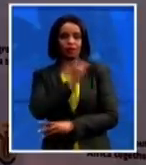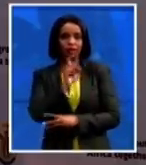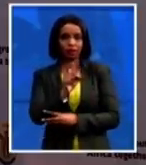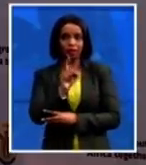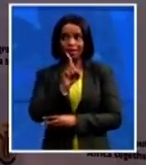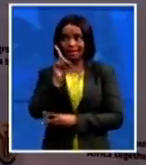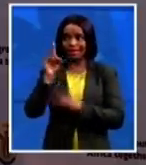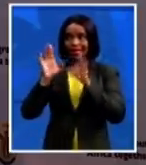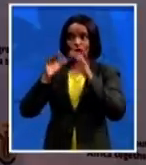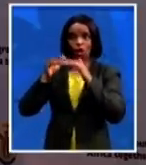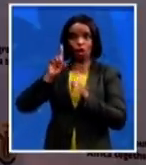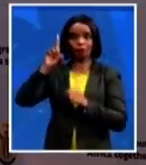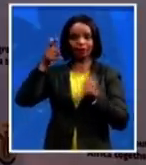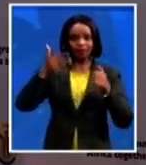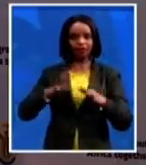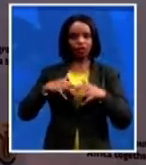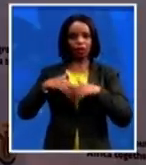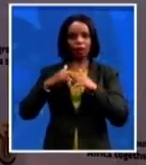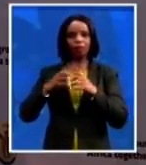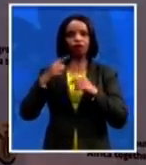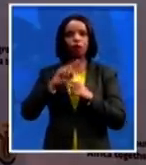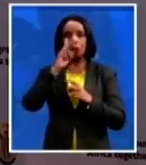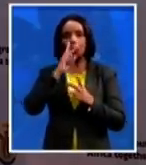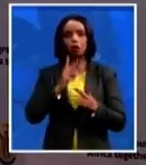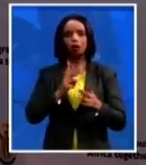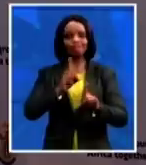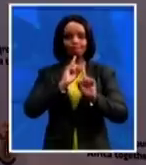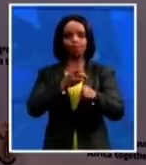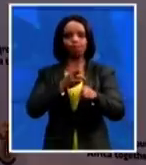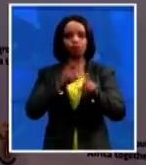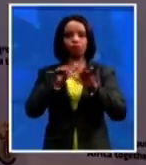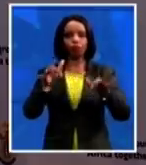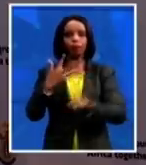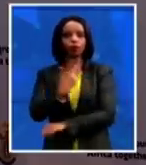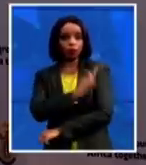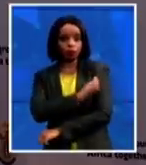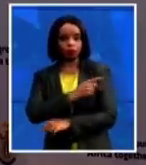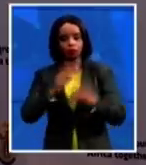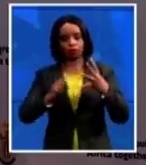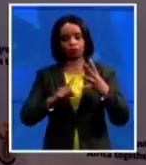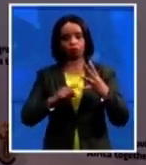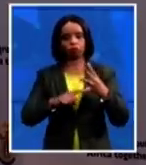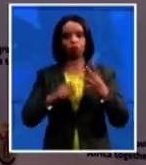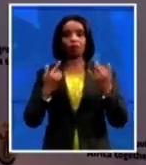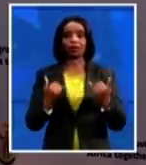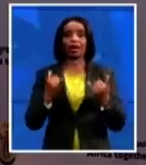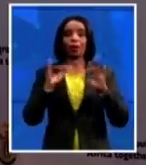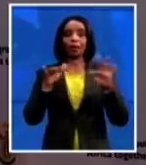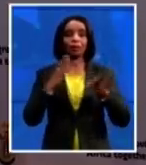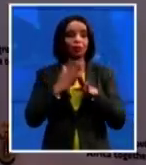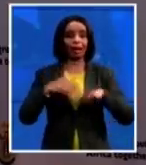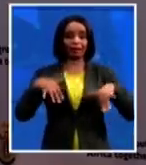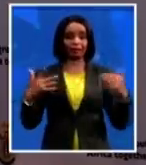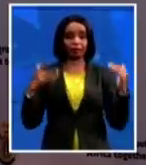this mandatory vaccinations? And the last one is unemployment is at its highest.